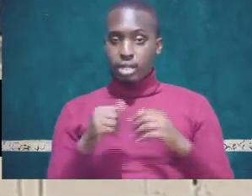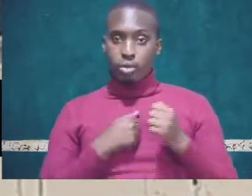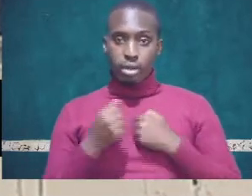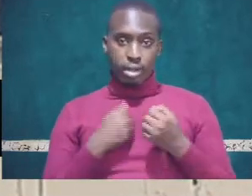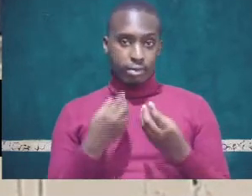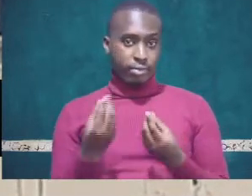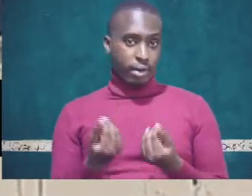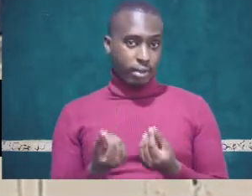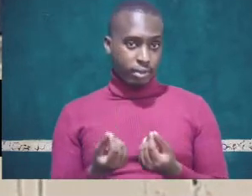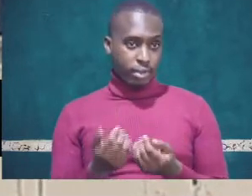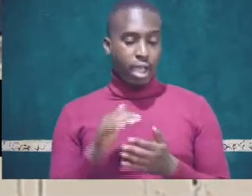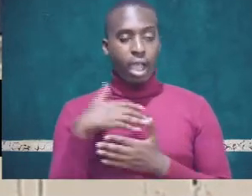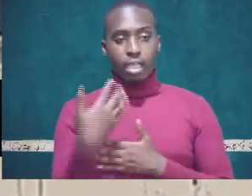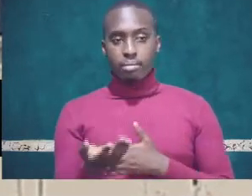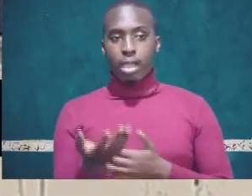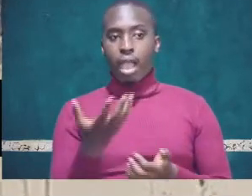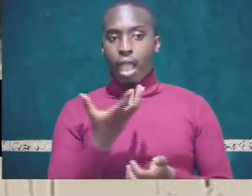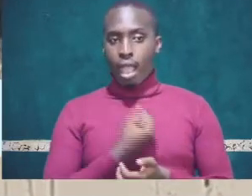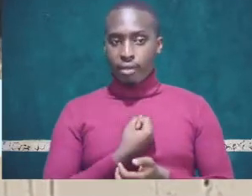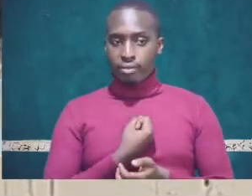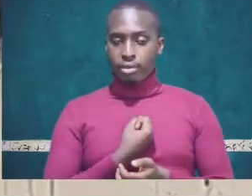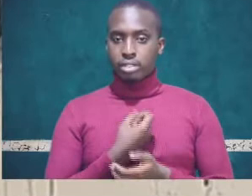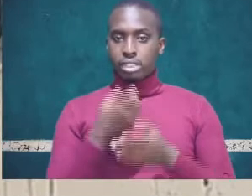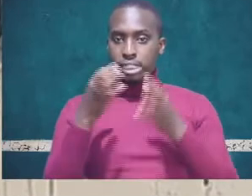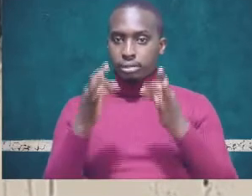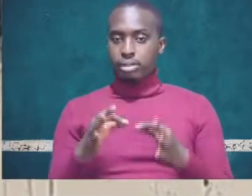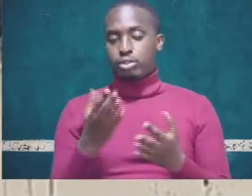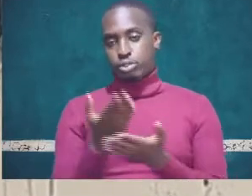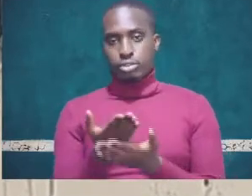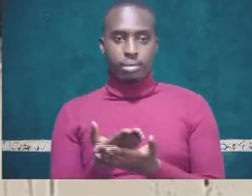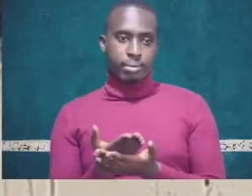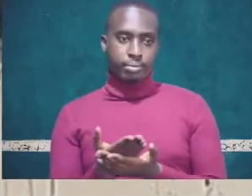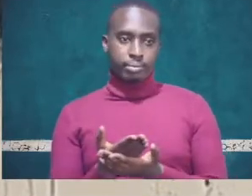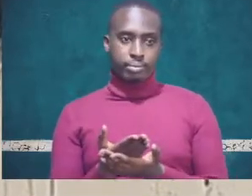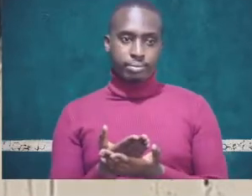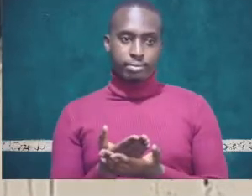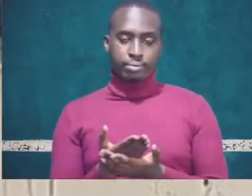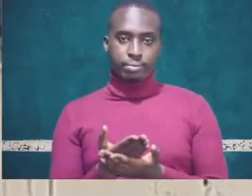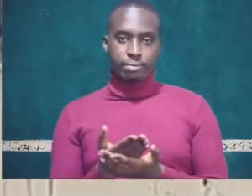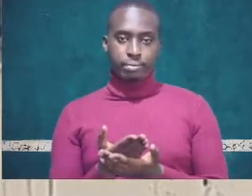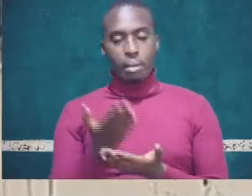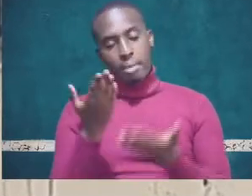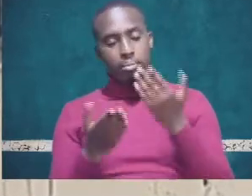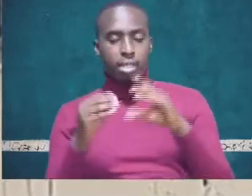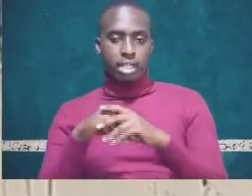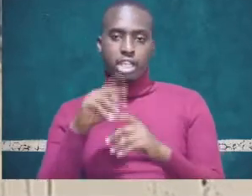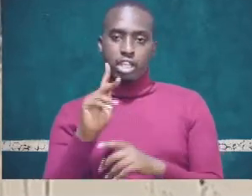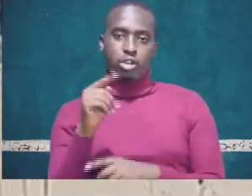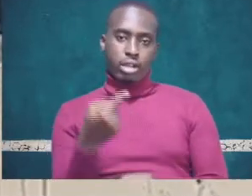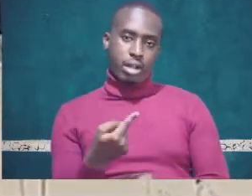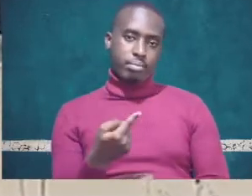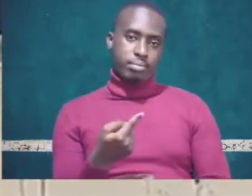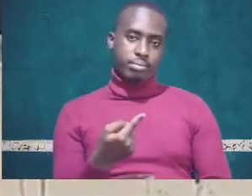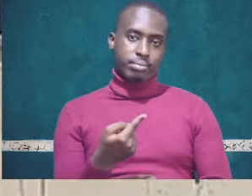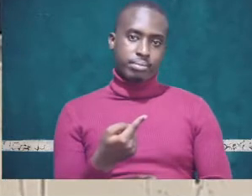francs. Then I have here our quantity demanded, maybe in kilograms. Our